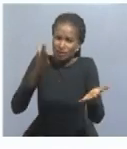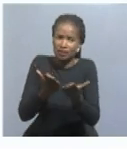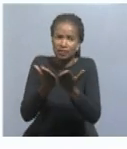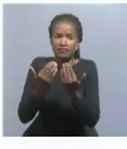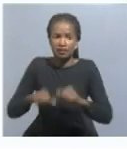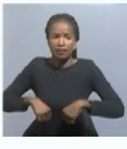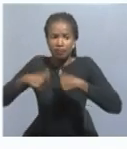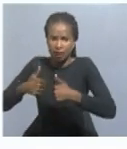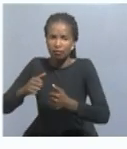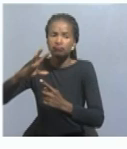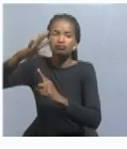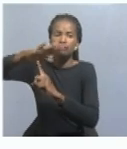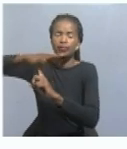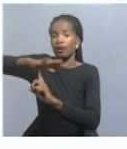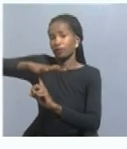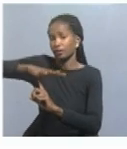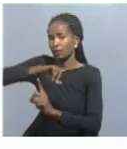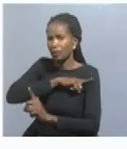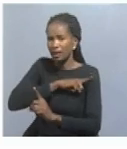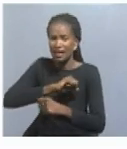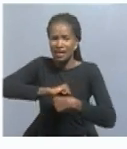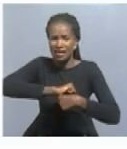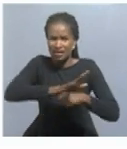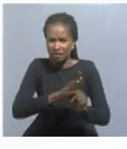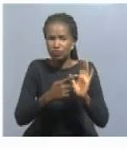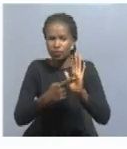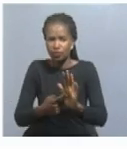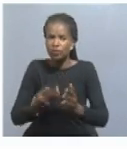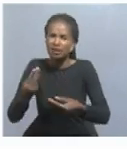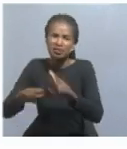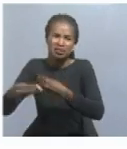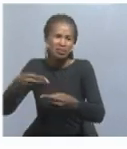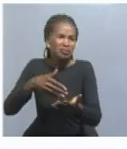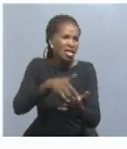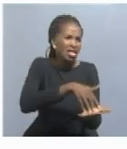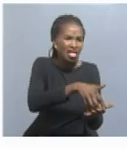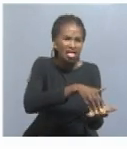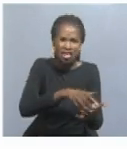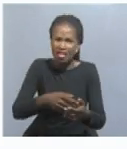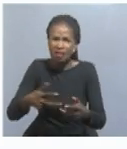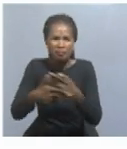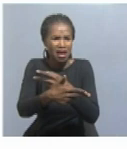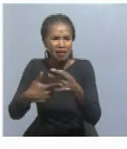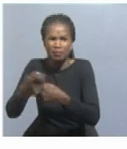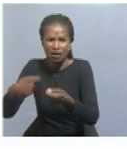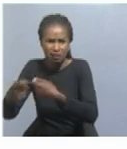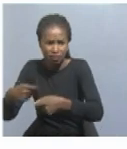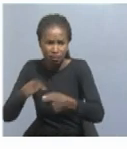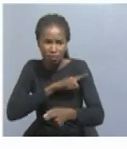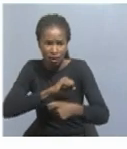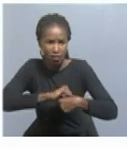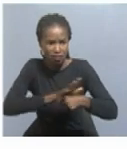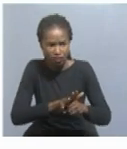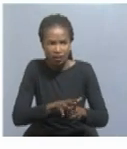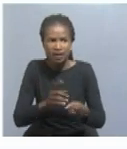what this pandemic has also revealed is that our economies are vulnerable to disruptions in trade, but also that we have really